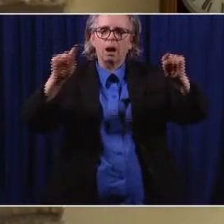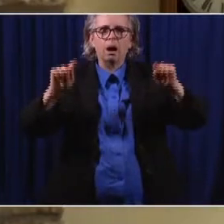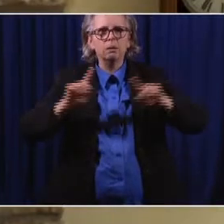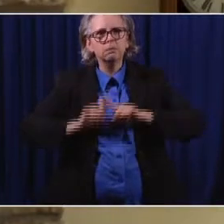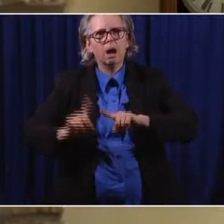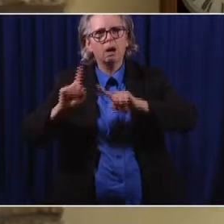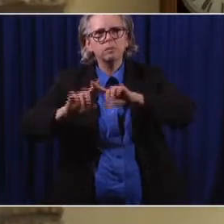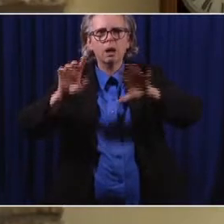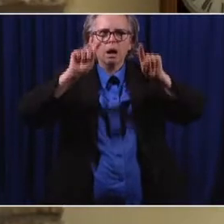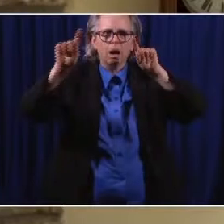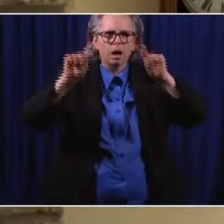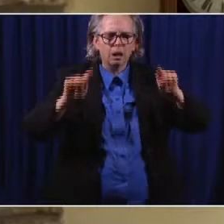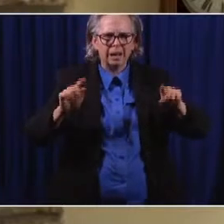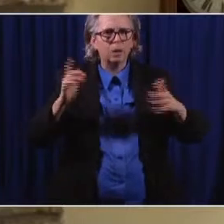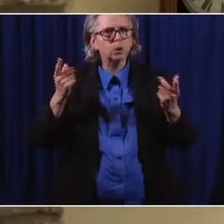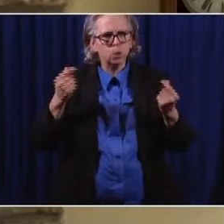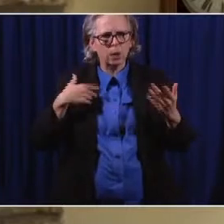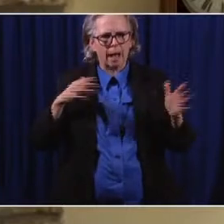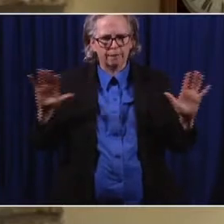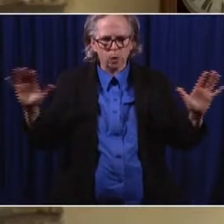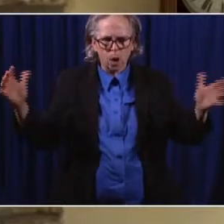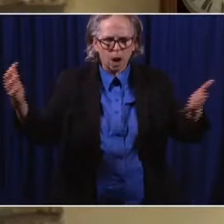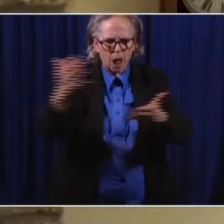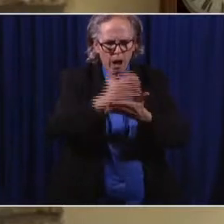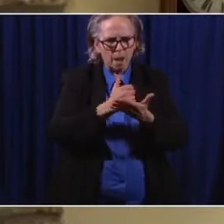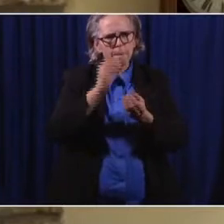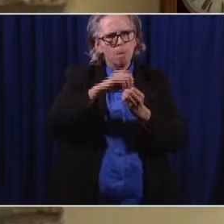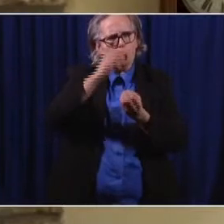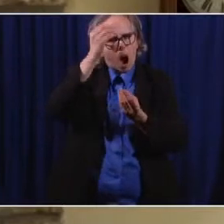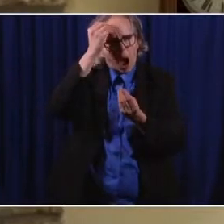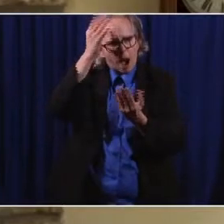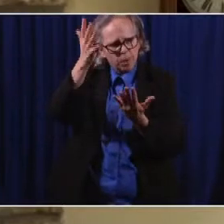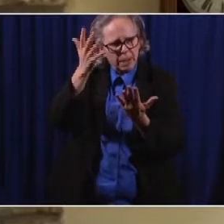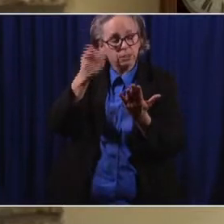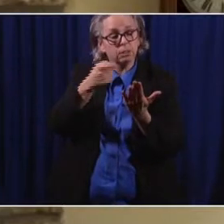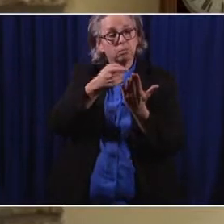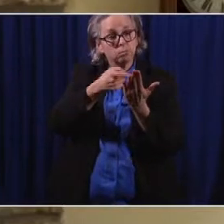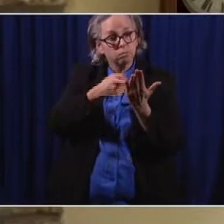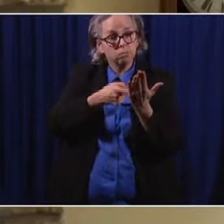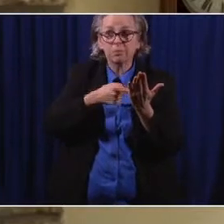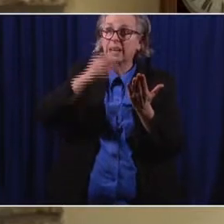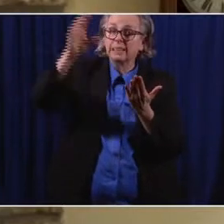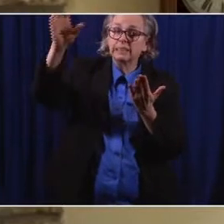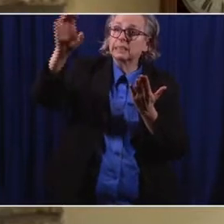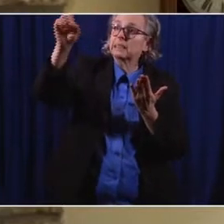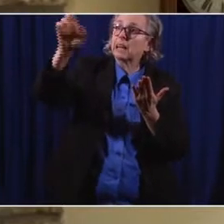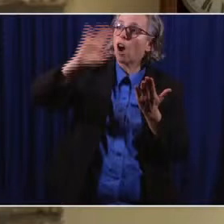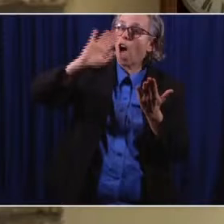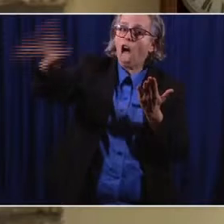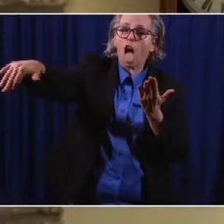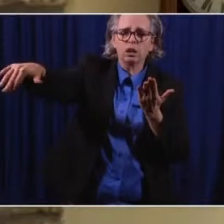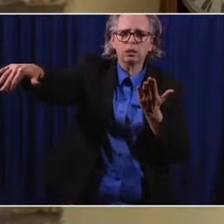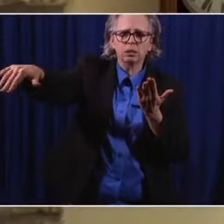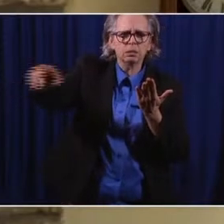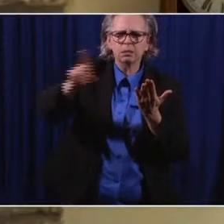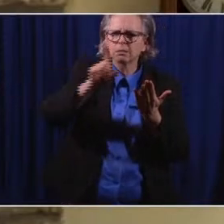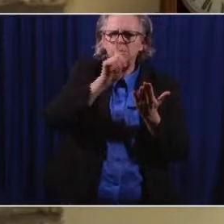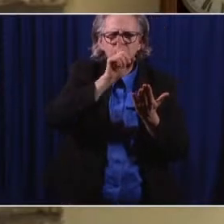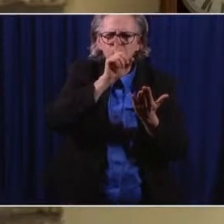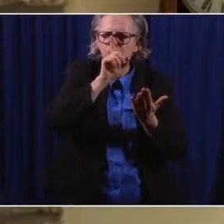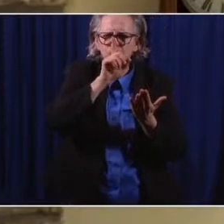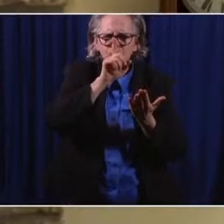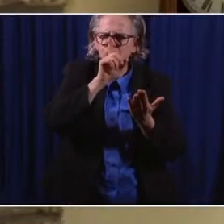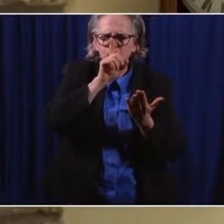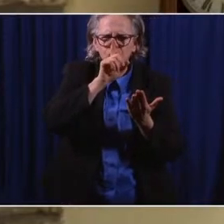provide us with more information. It does not mean there'll be a decision to move. It doesn't mean anything. It simply means we're trying to get